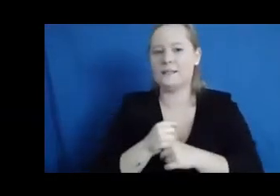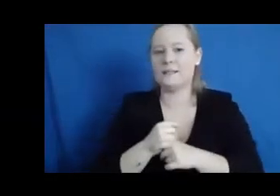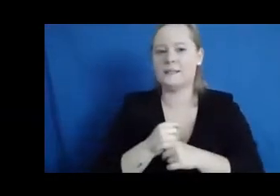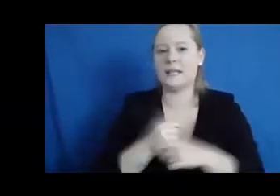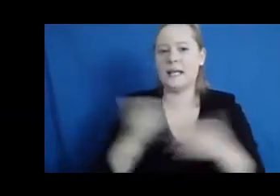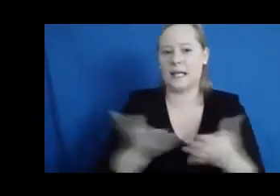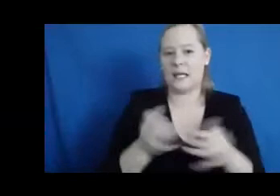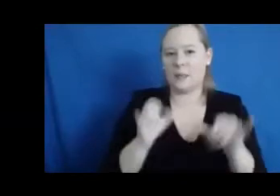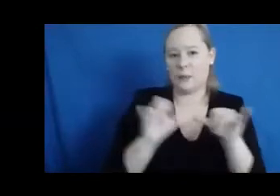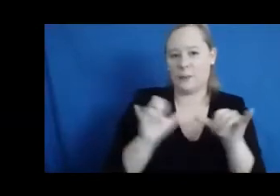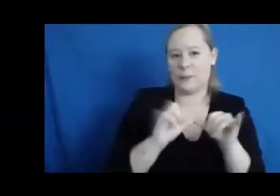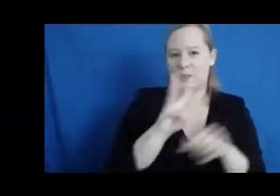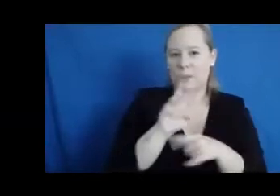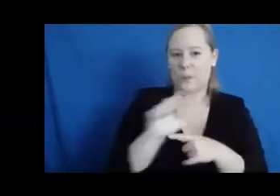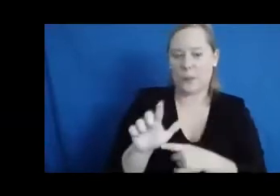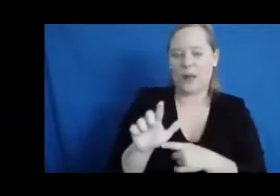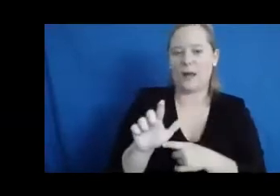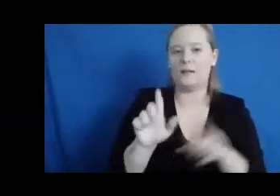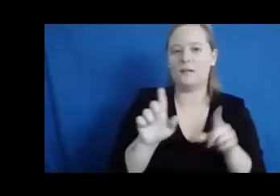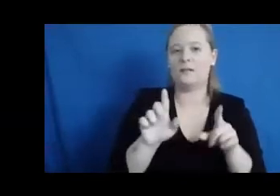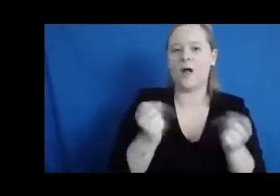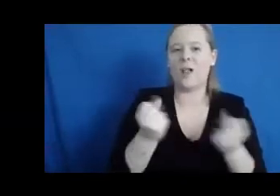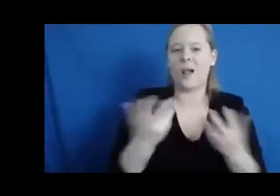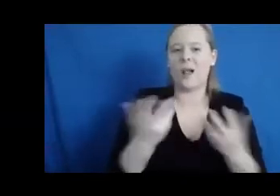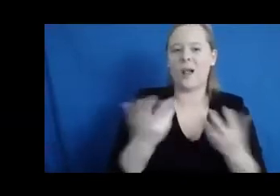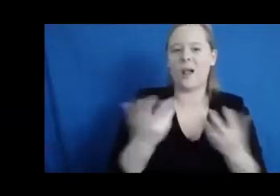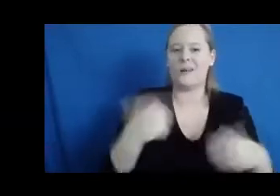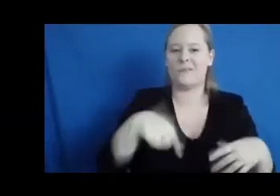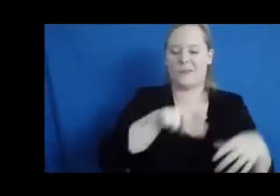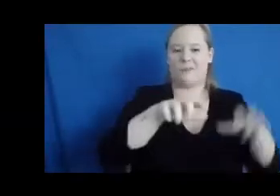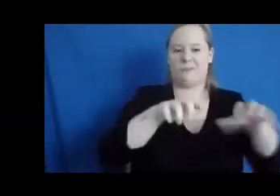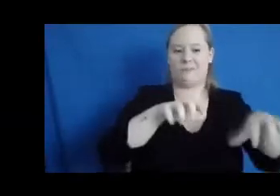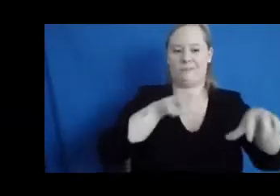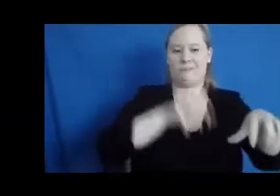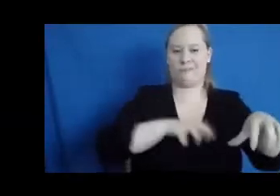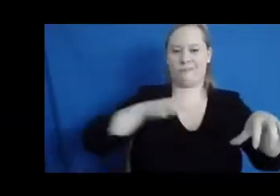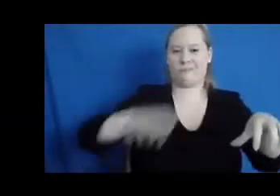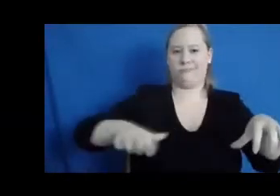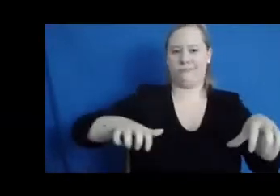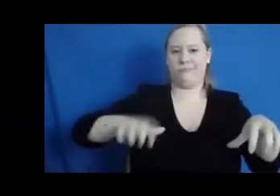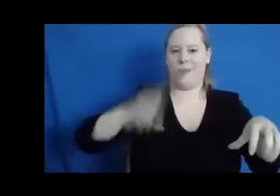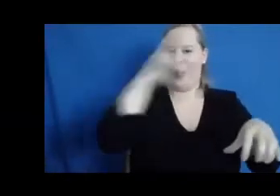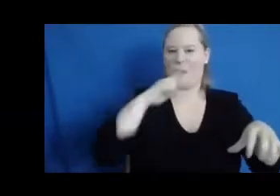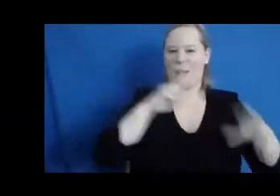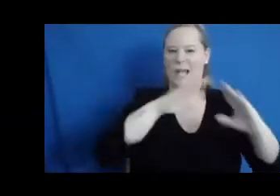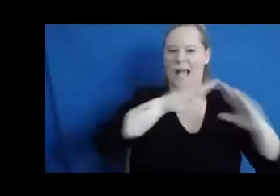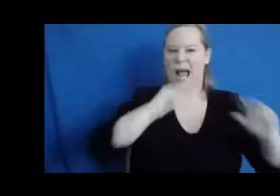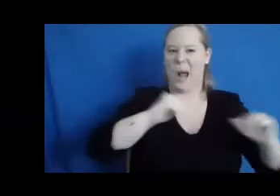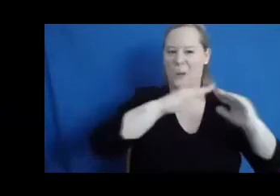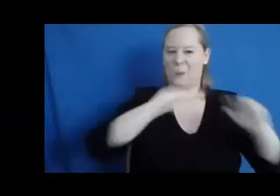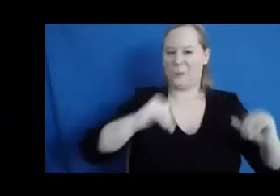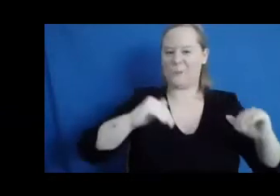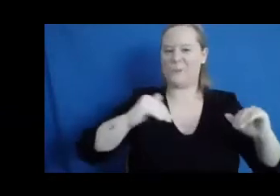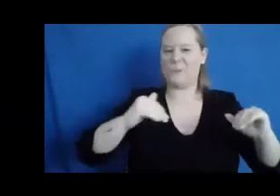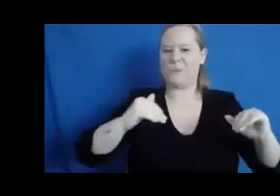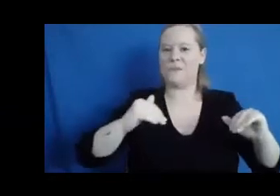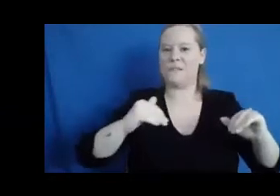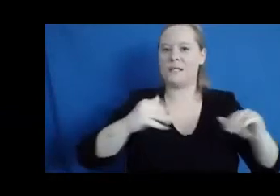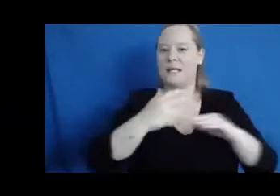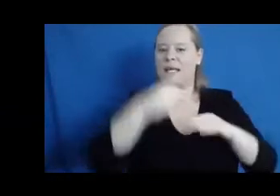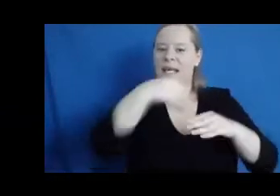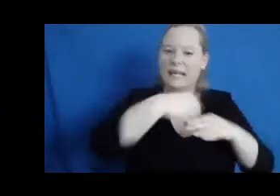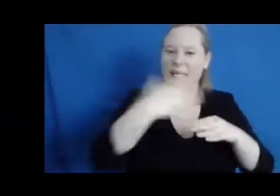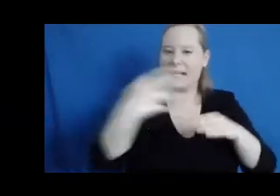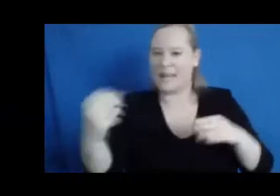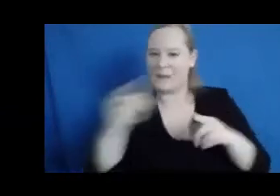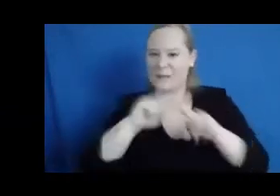measuring wells. A lot of them are located in these little kind of structures. So in and out of all sorts of interesting